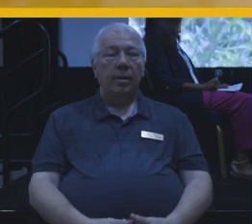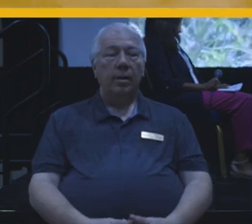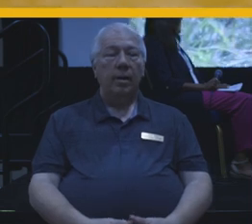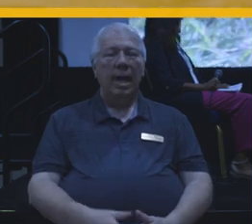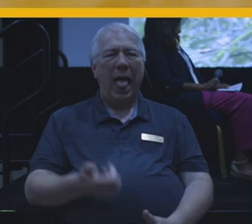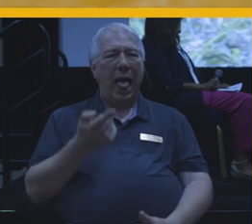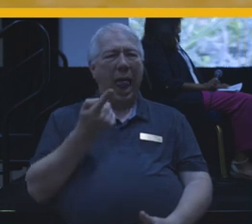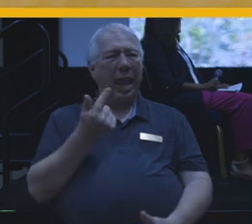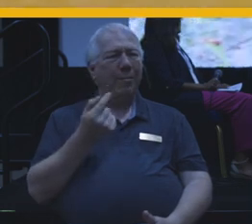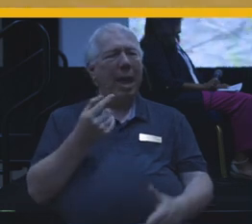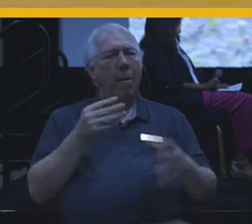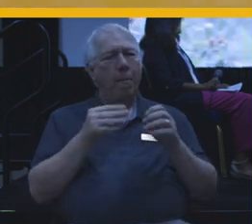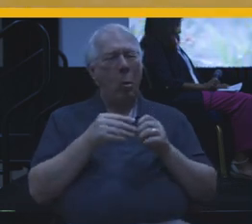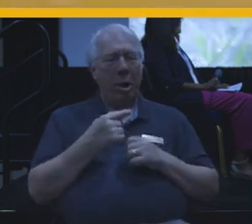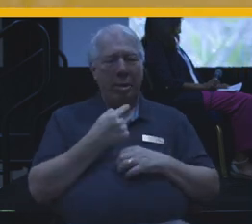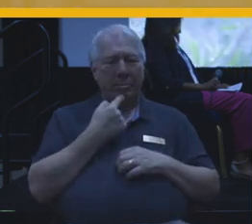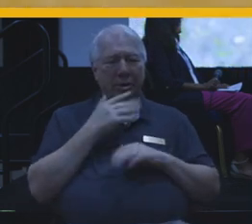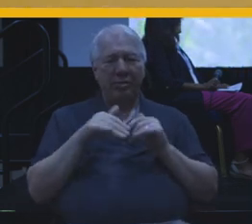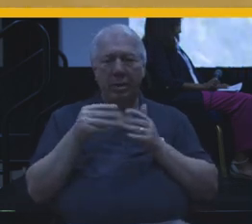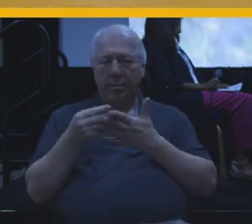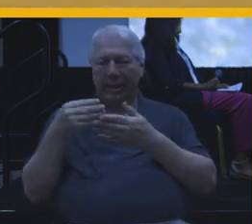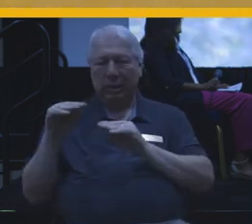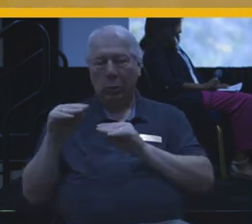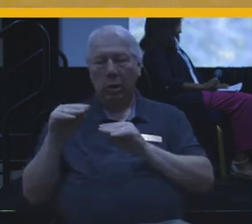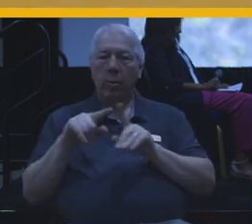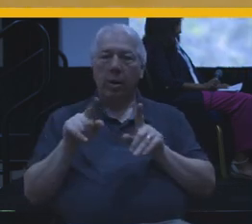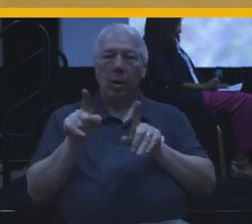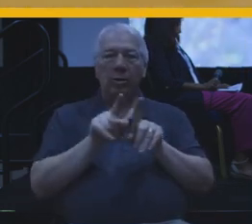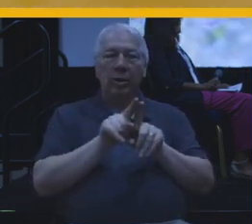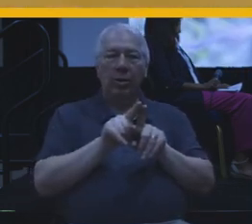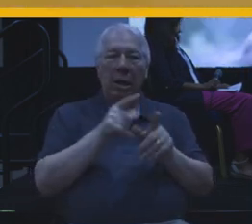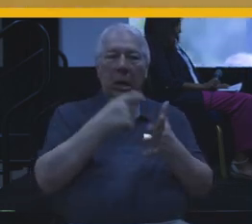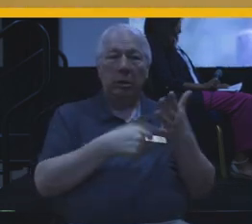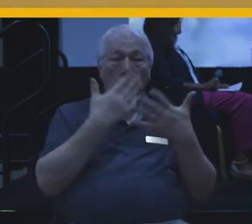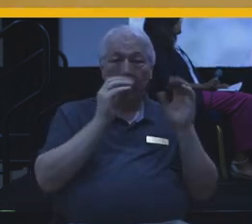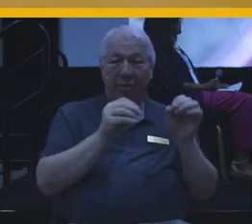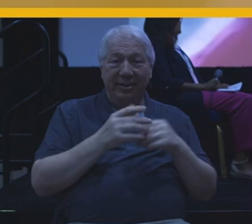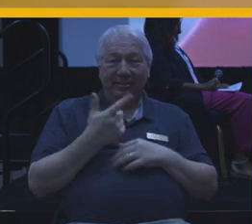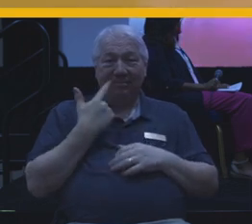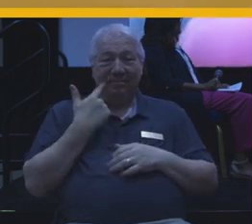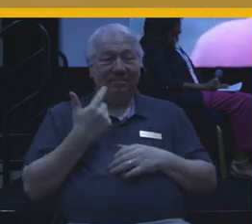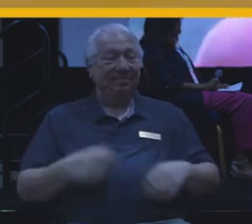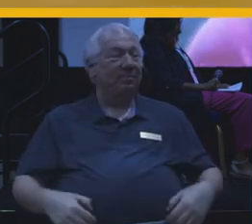They're a little bit more bitter than store-bought, but they also don't cost you nothing.